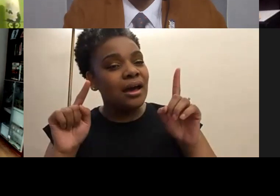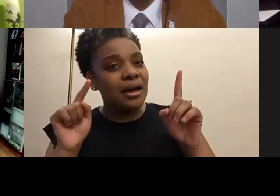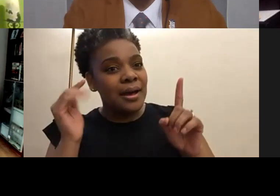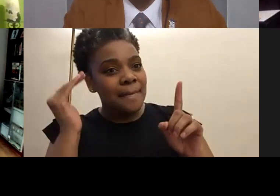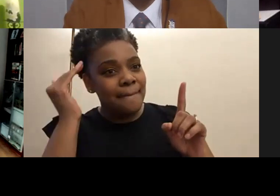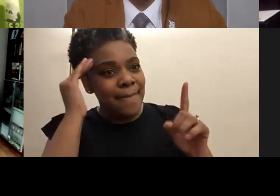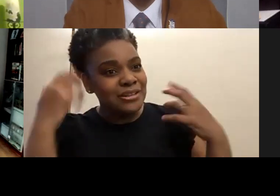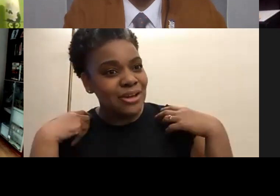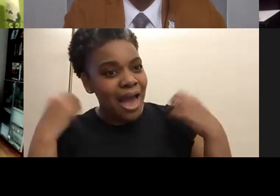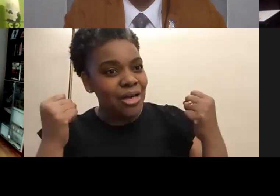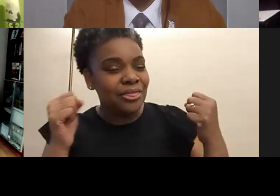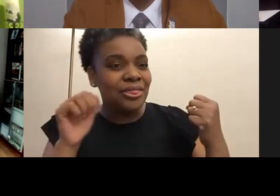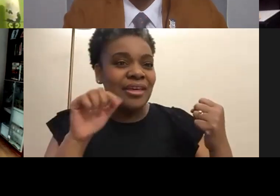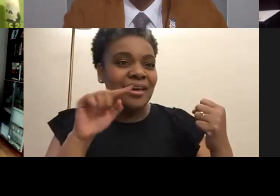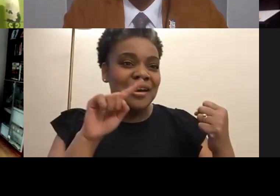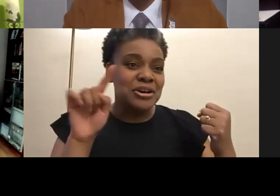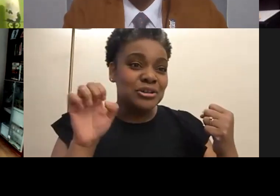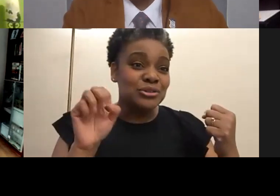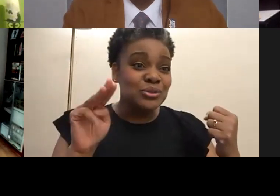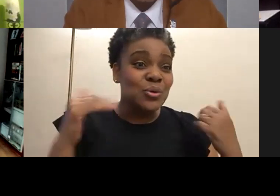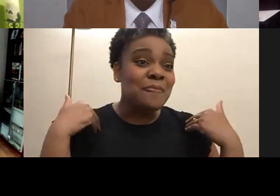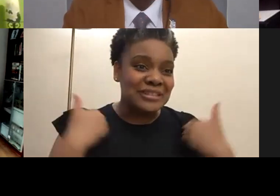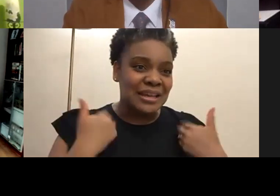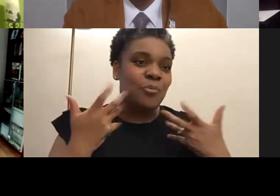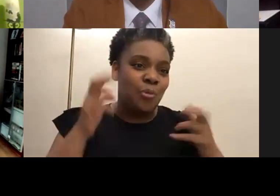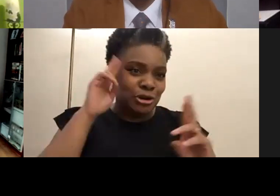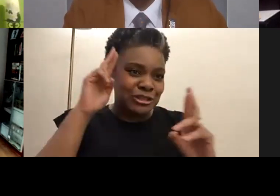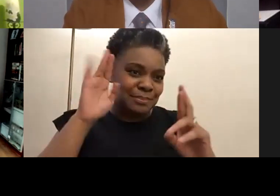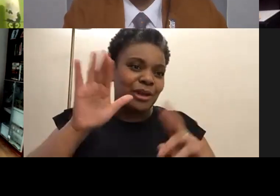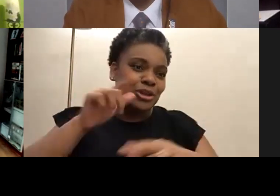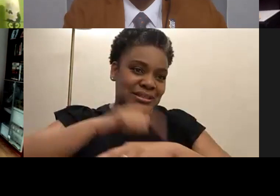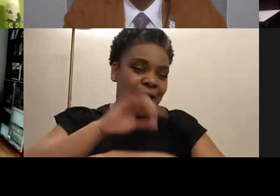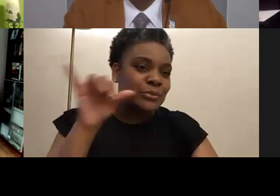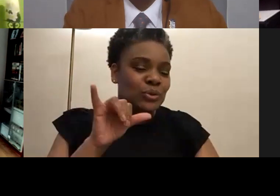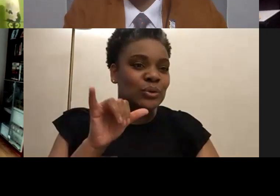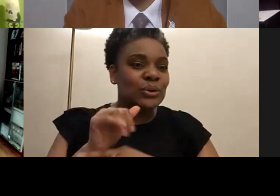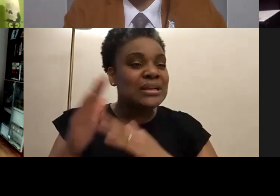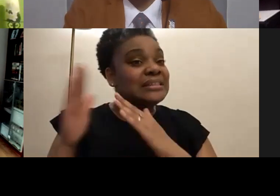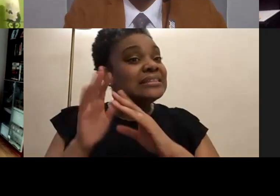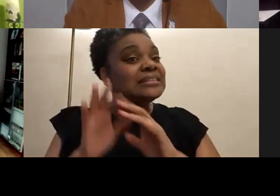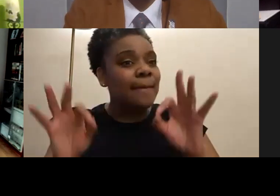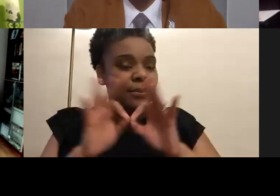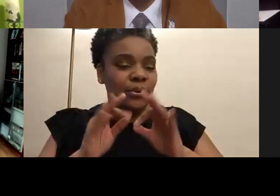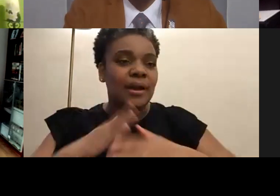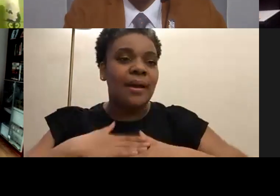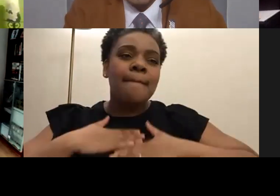fatigue, we want to be respectful of your time. But most importantly, please be safe. Please